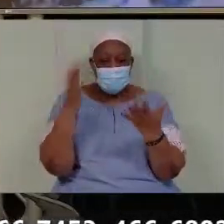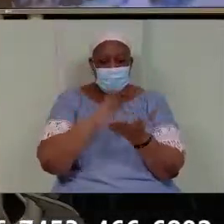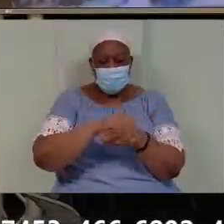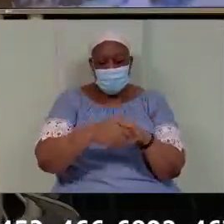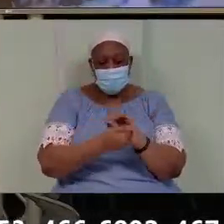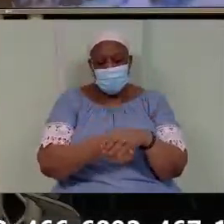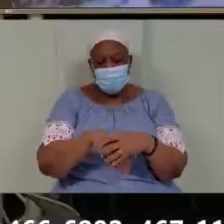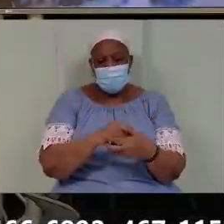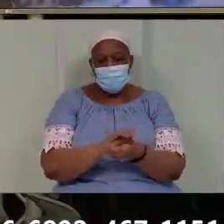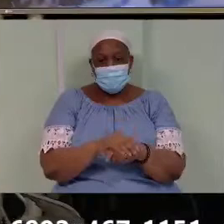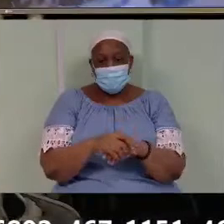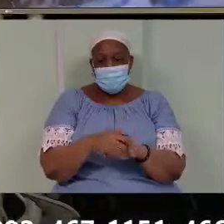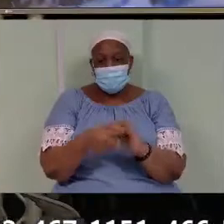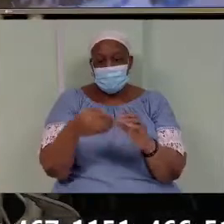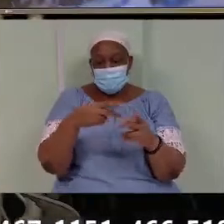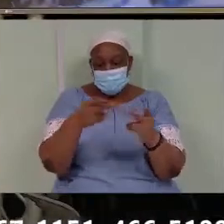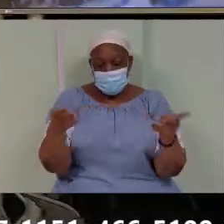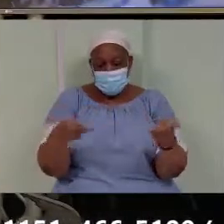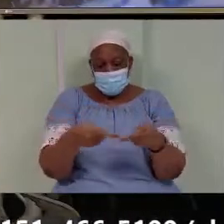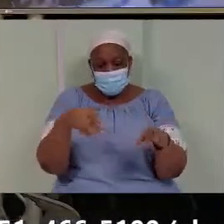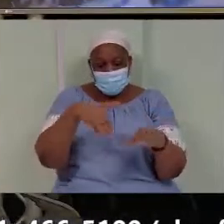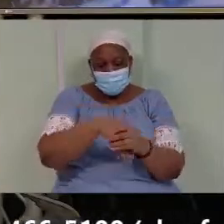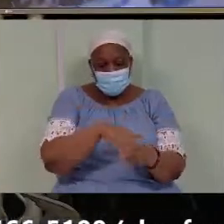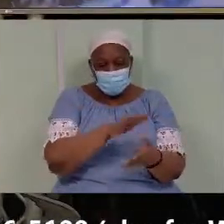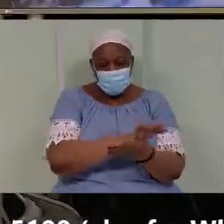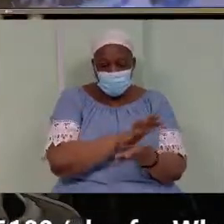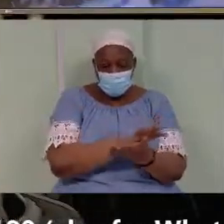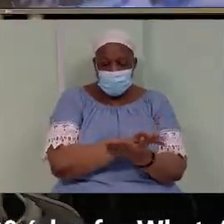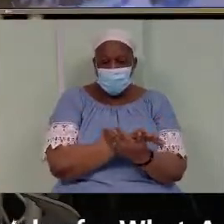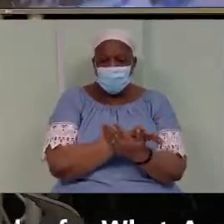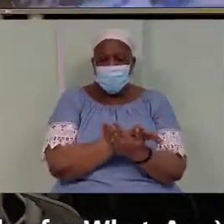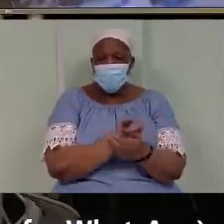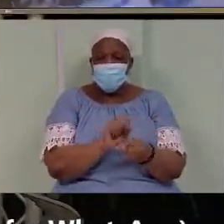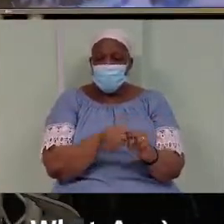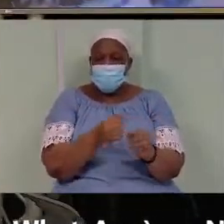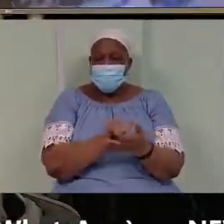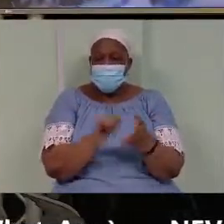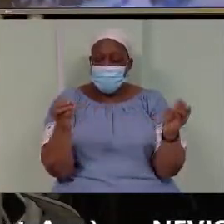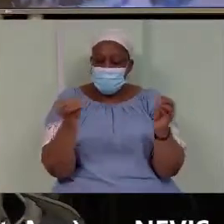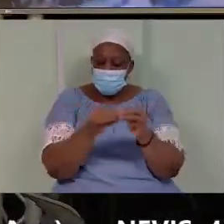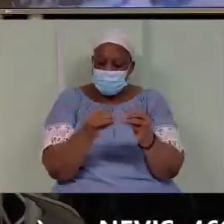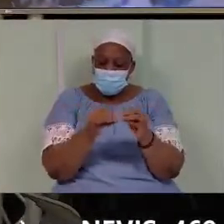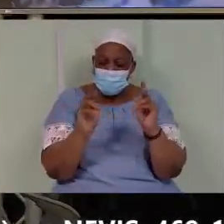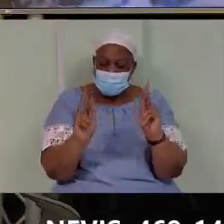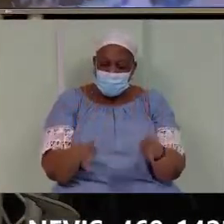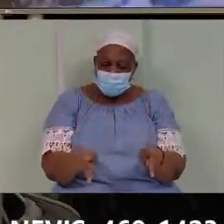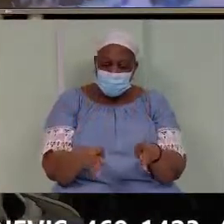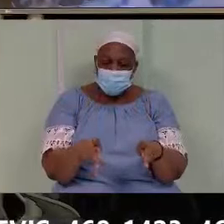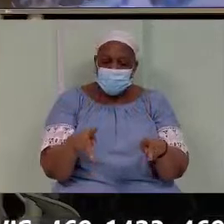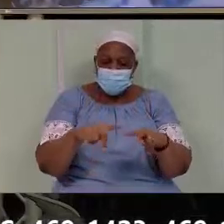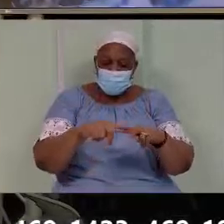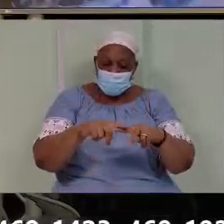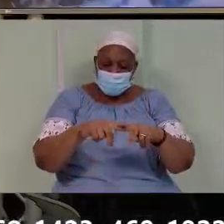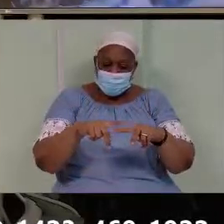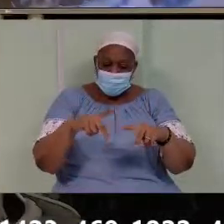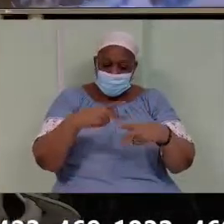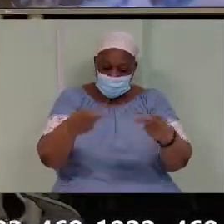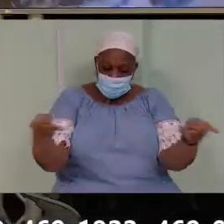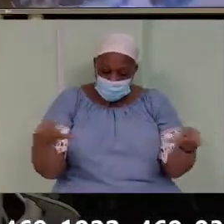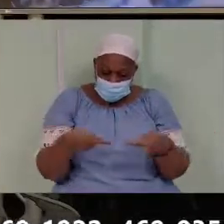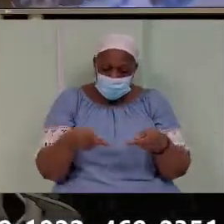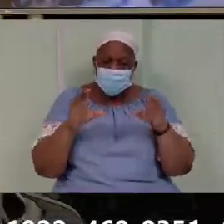and Nevis. This may not happen at the beginning of the school year, but we are putting in place, some schools already